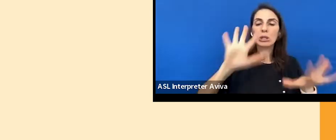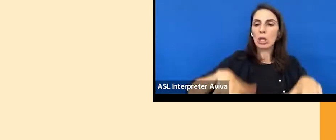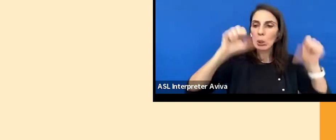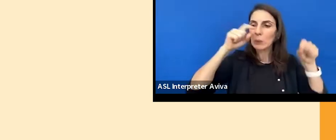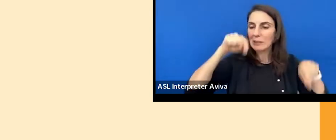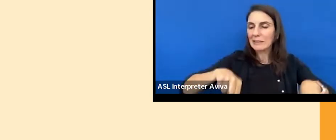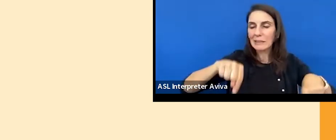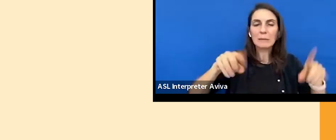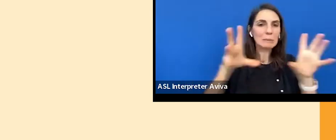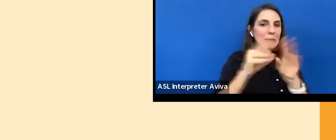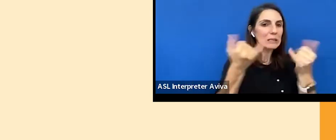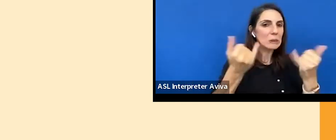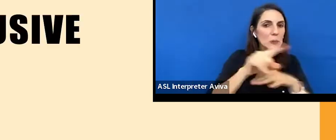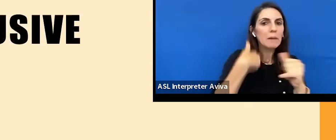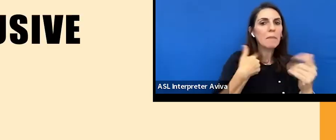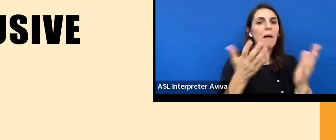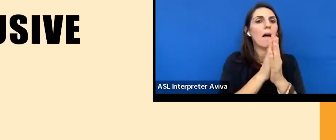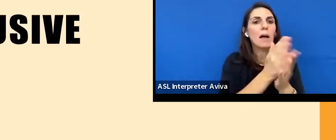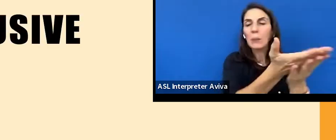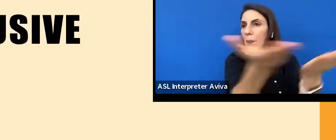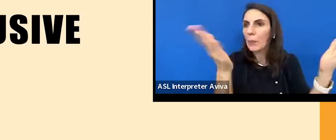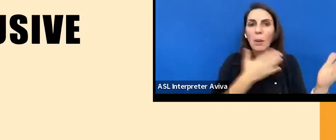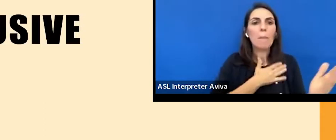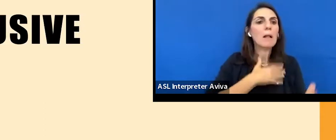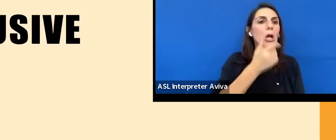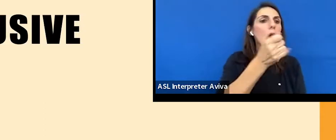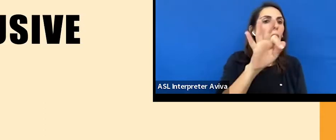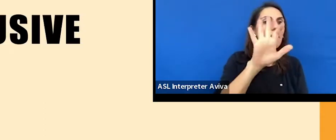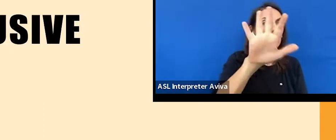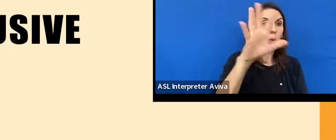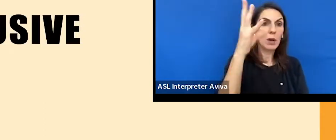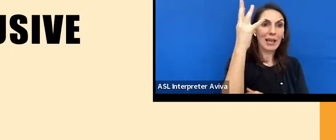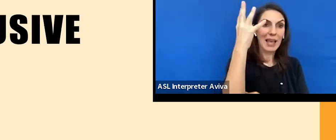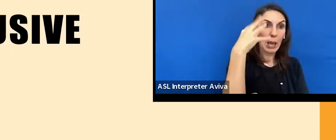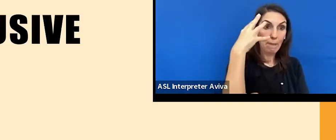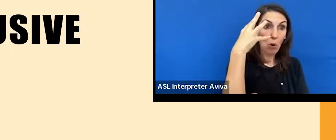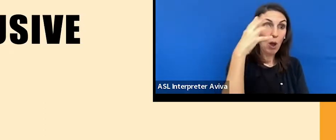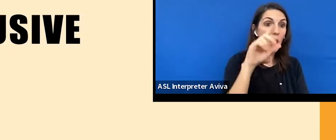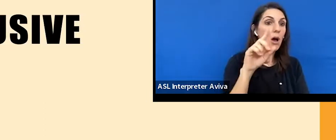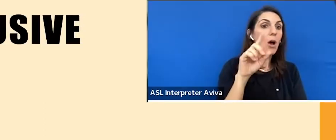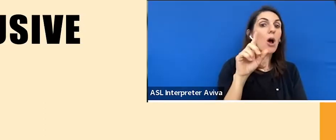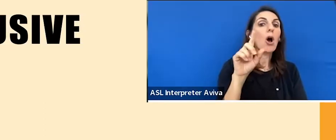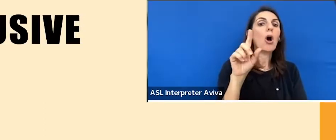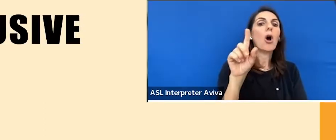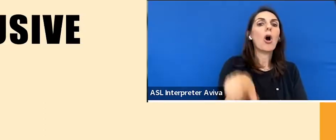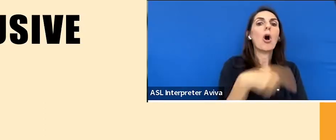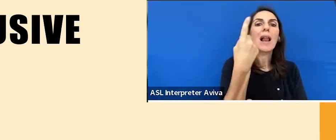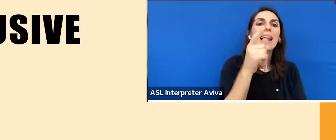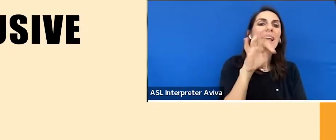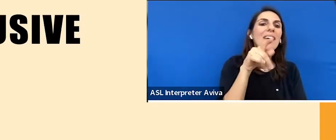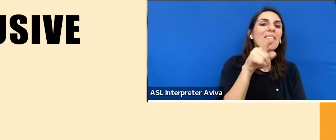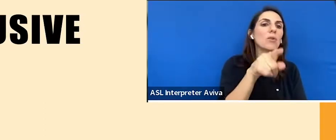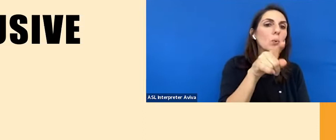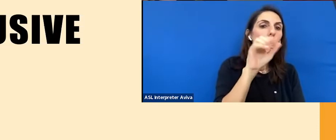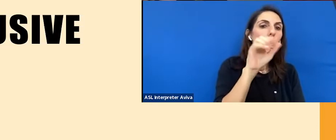ask everybody to please turn off their cameras unless you are the American